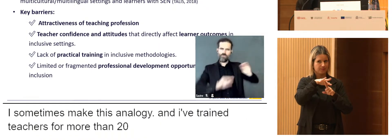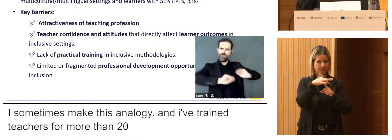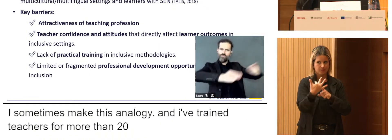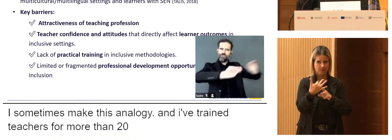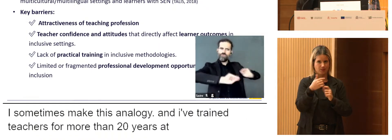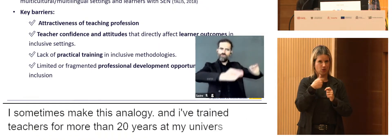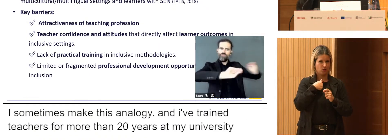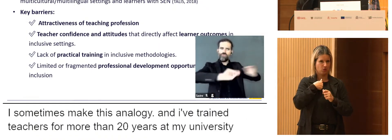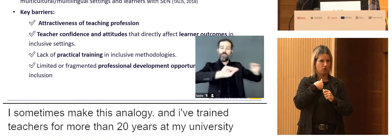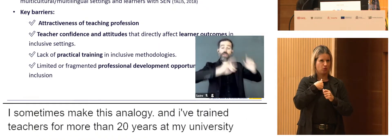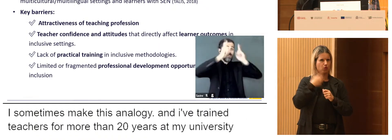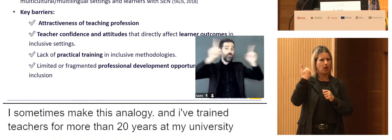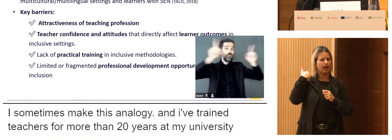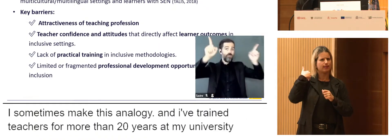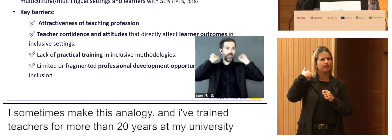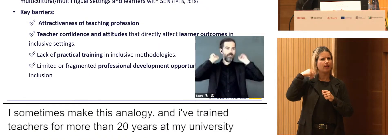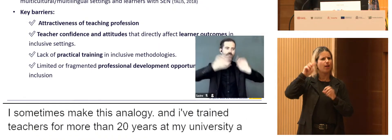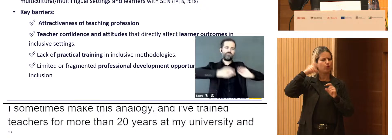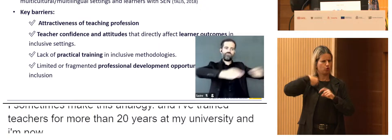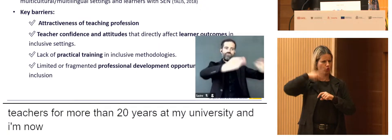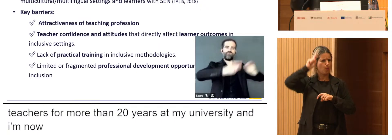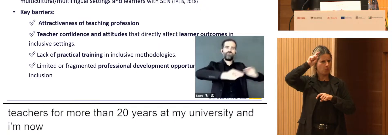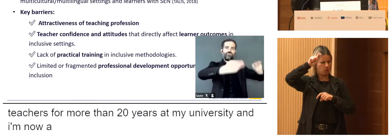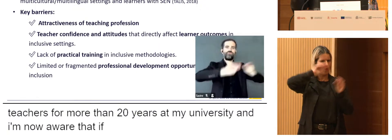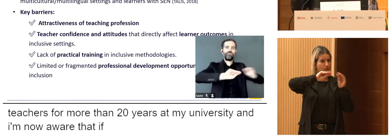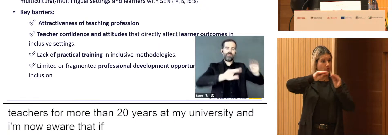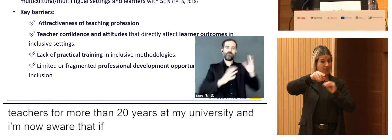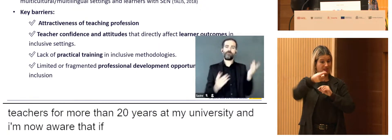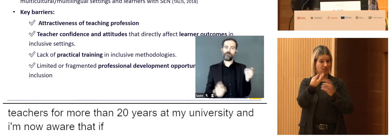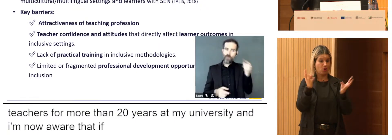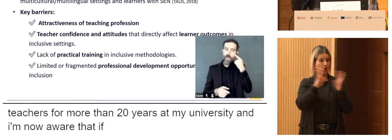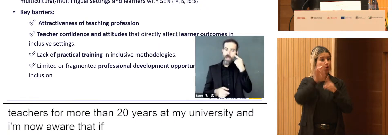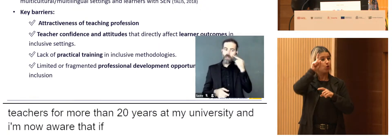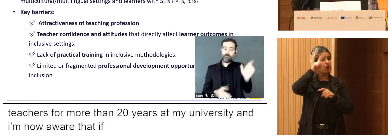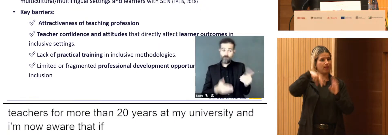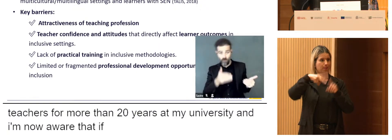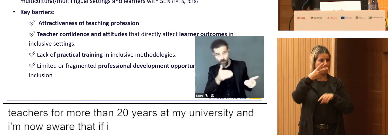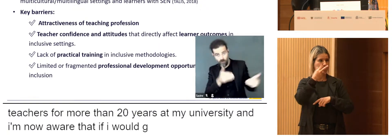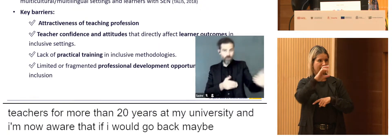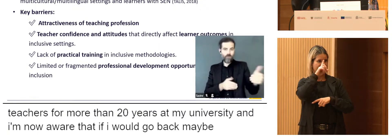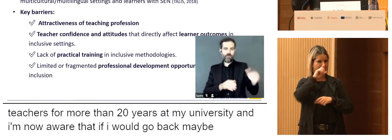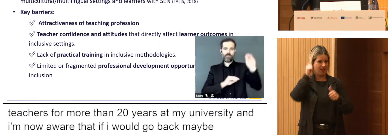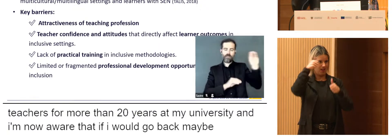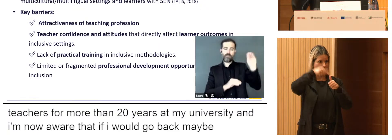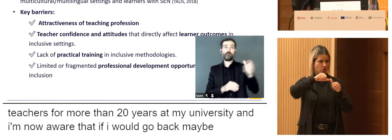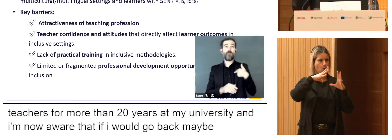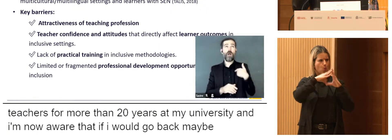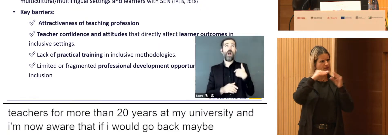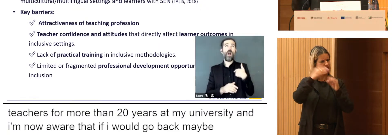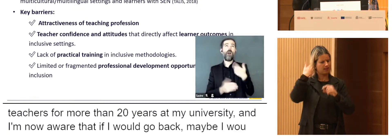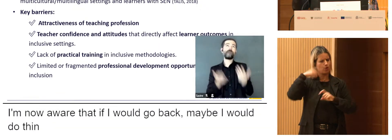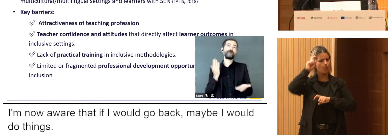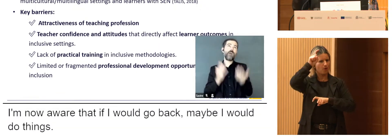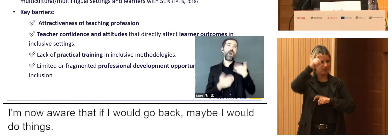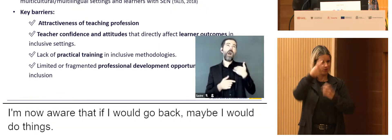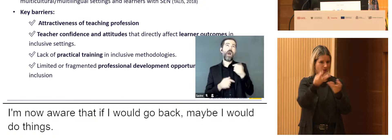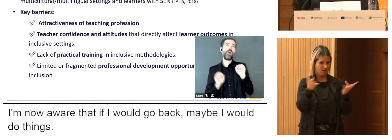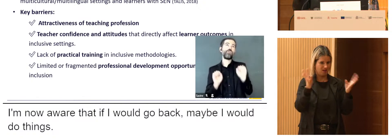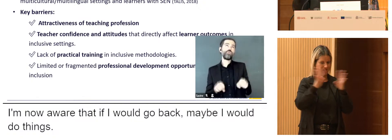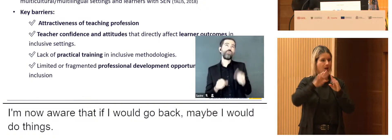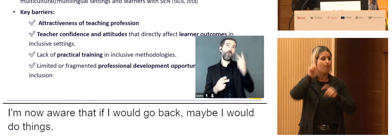university, and I'm now aware that if I would go back, maybe I would do things